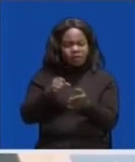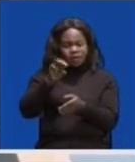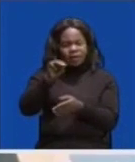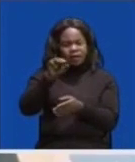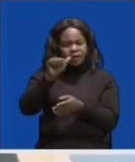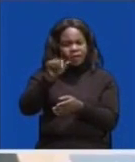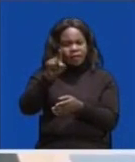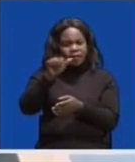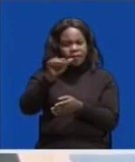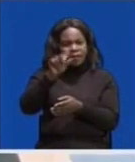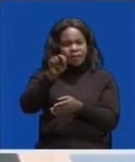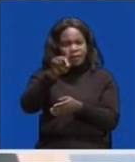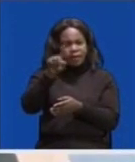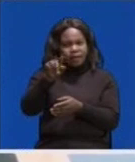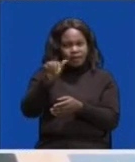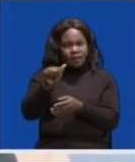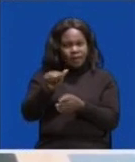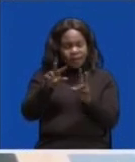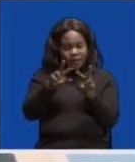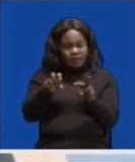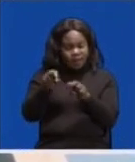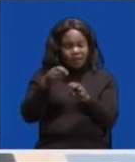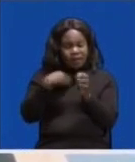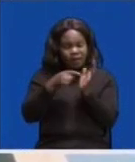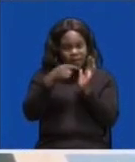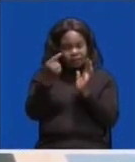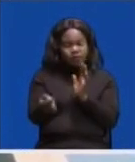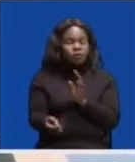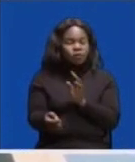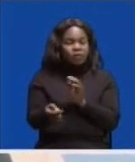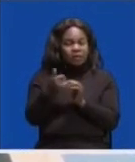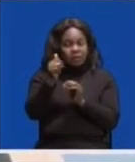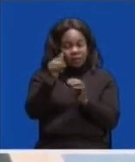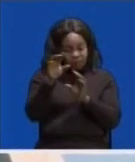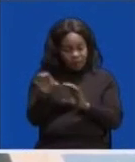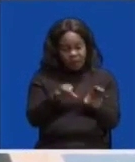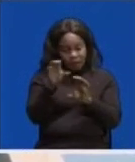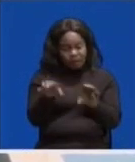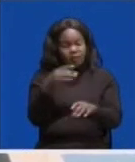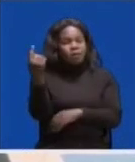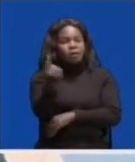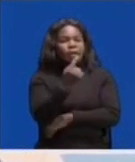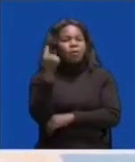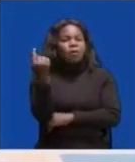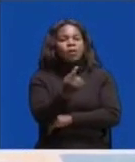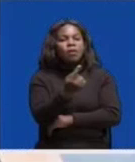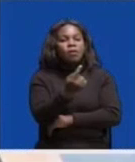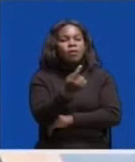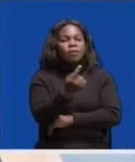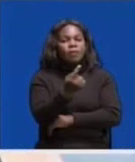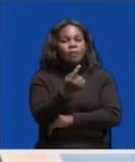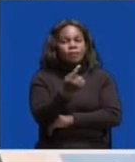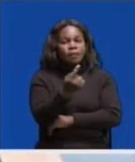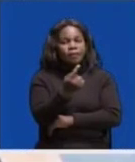So far, our investigations have revealed that he acted alone, and he